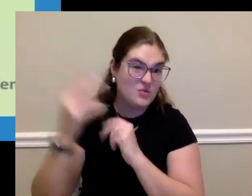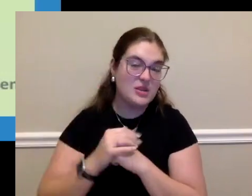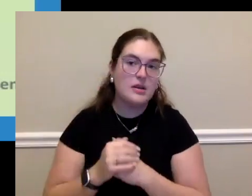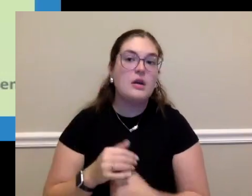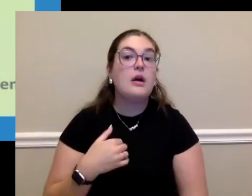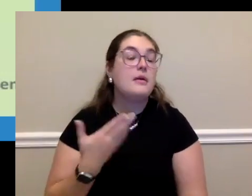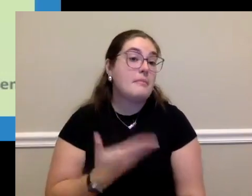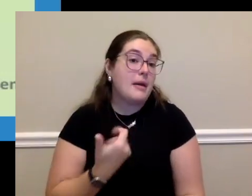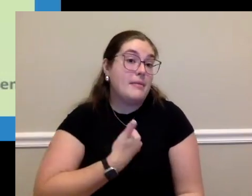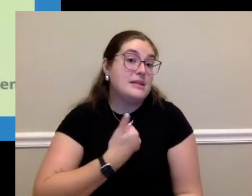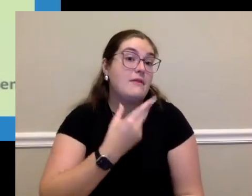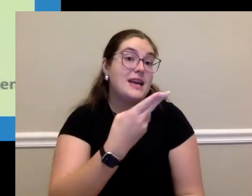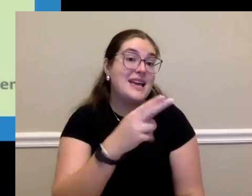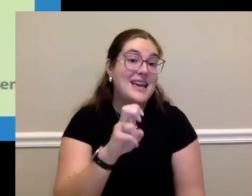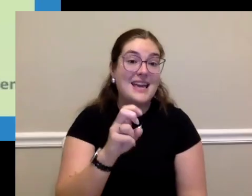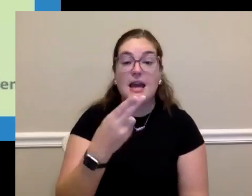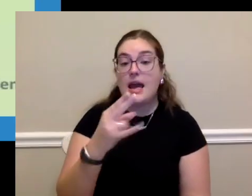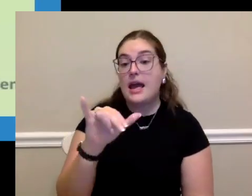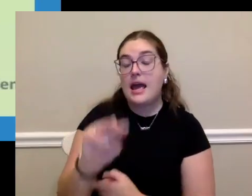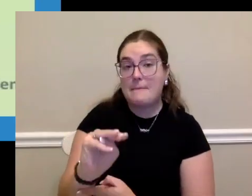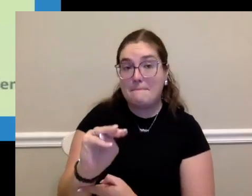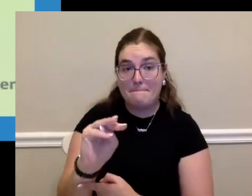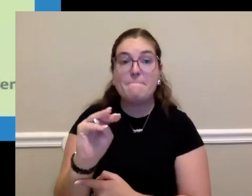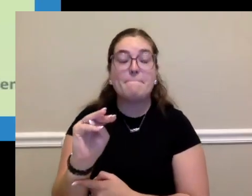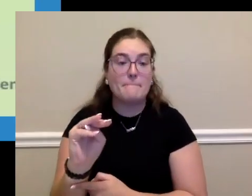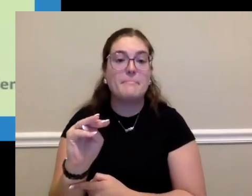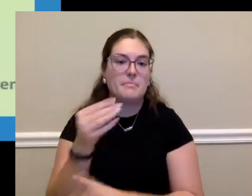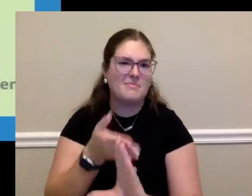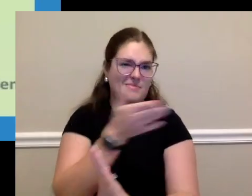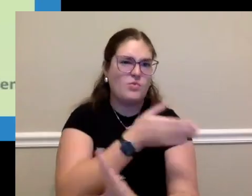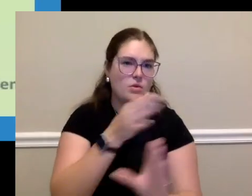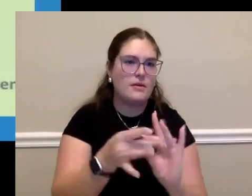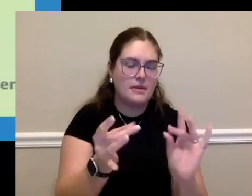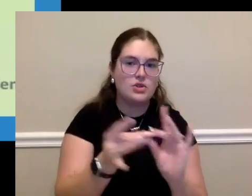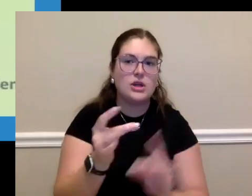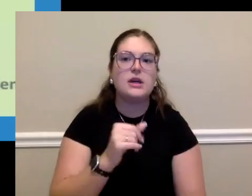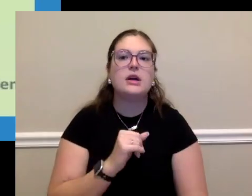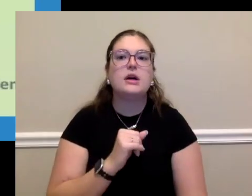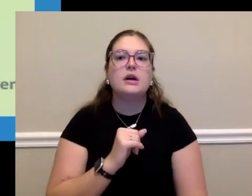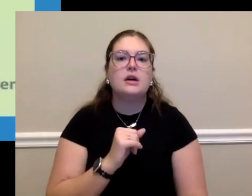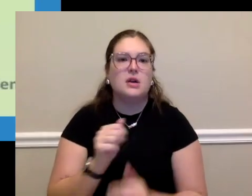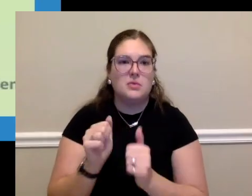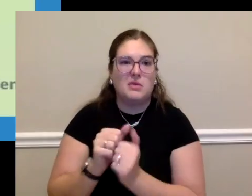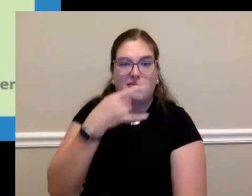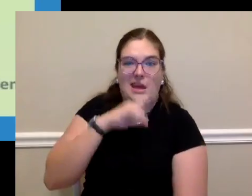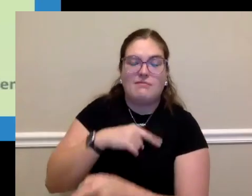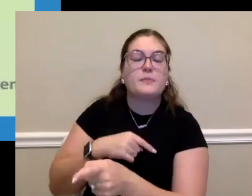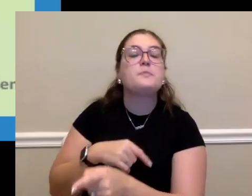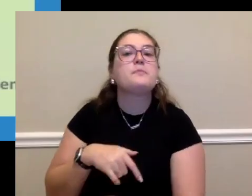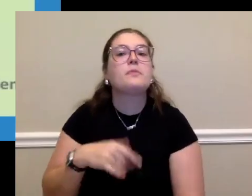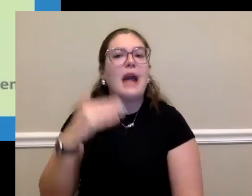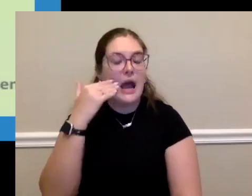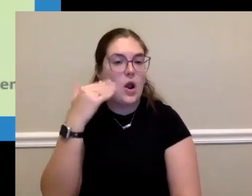he him pronoun in that particular case that I mentioned, um, I know